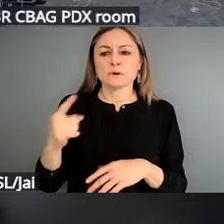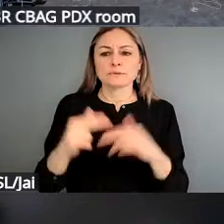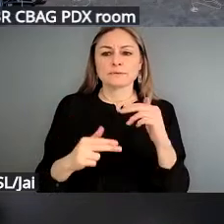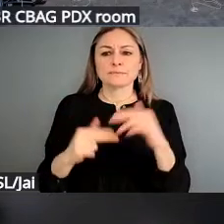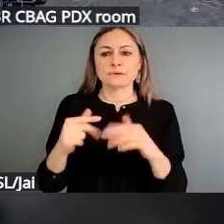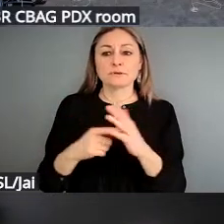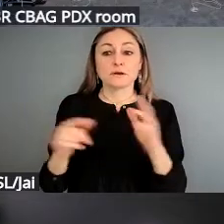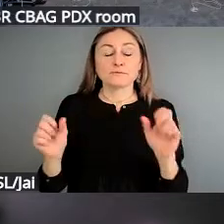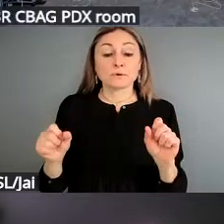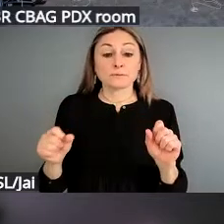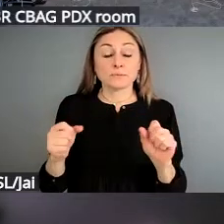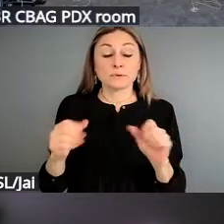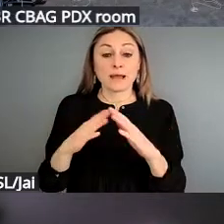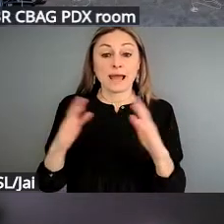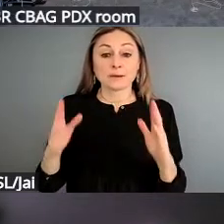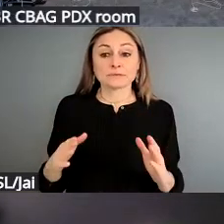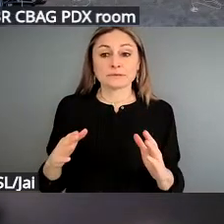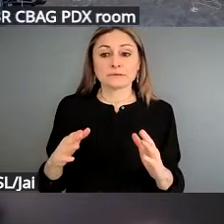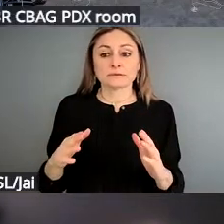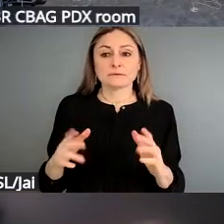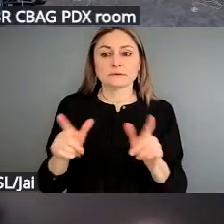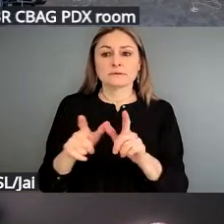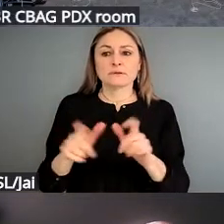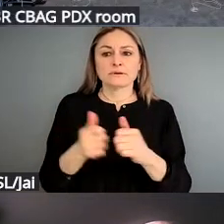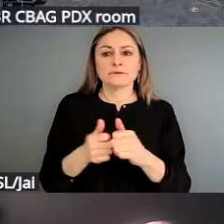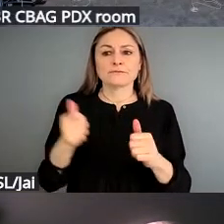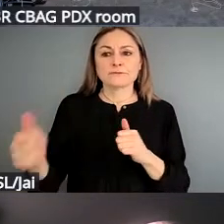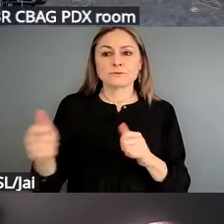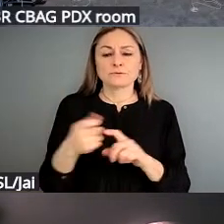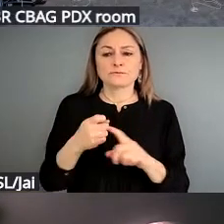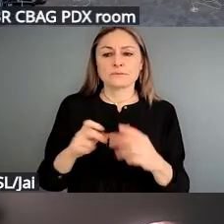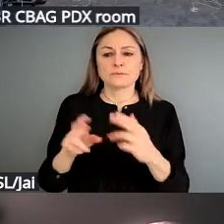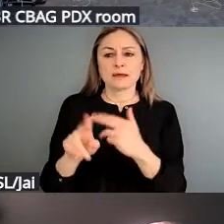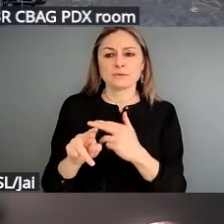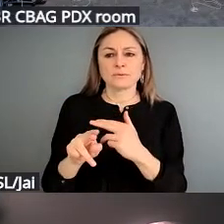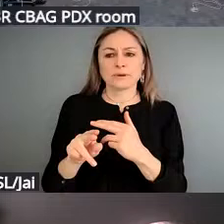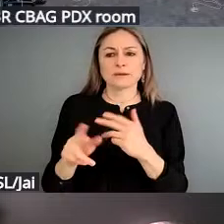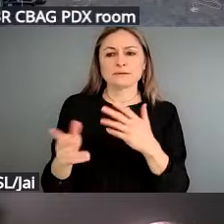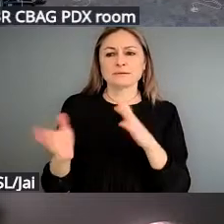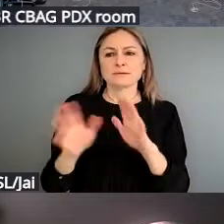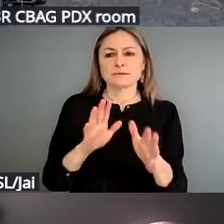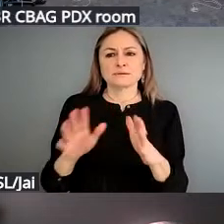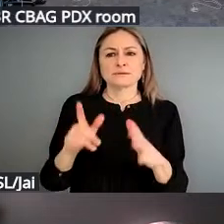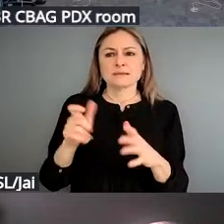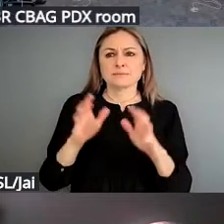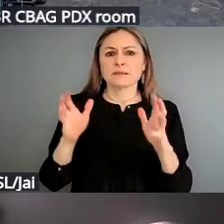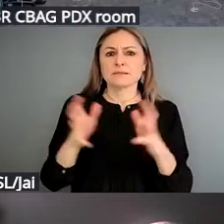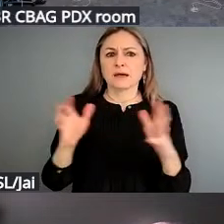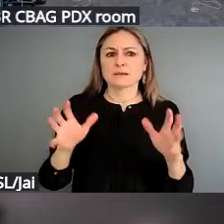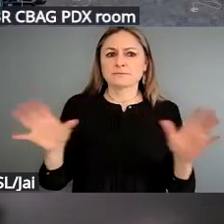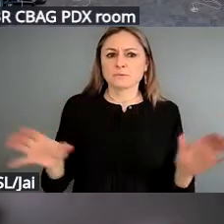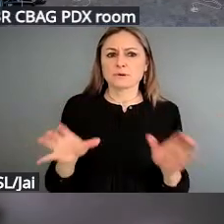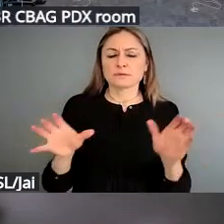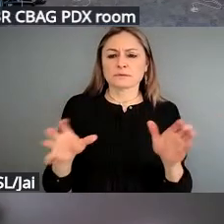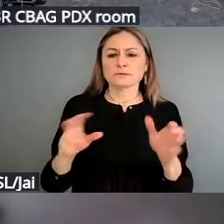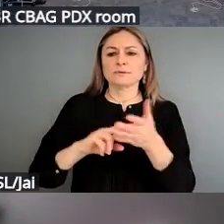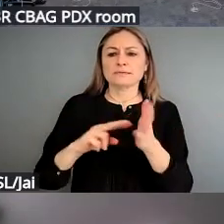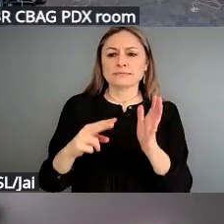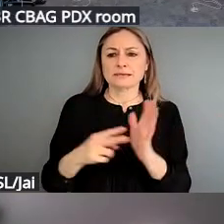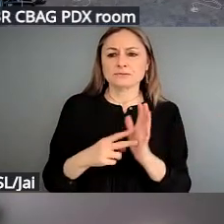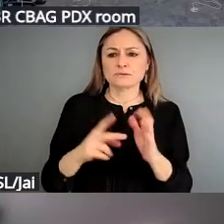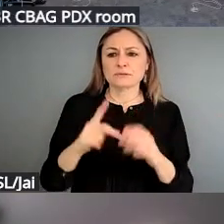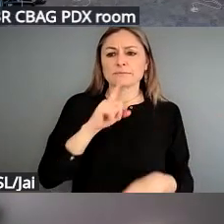affordable housing located further from the freeway. And so there has to be a lot of work done to really intentionally